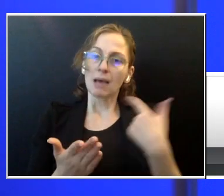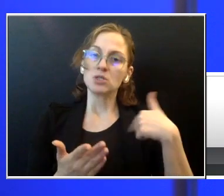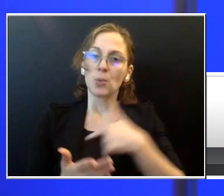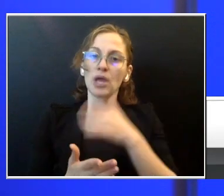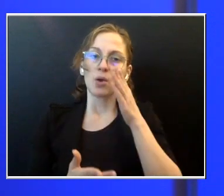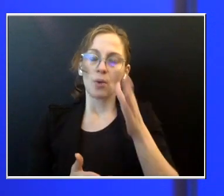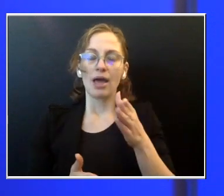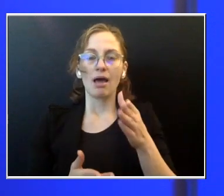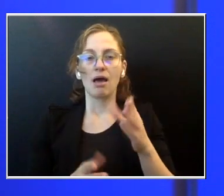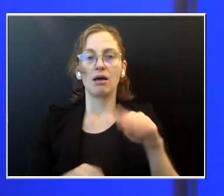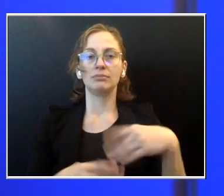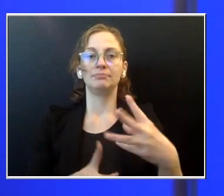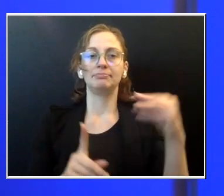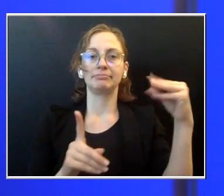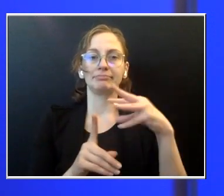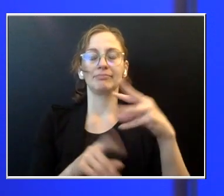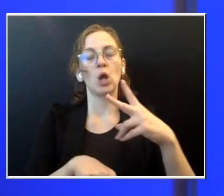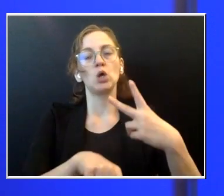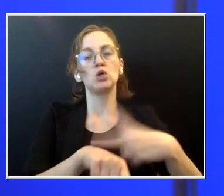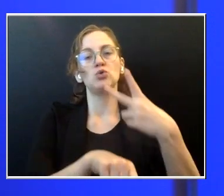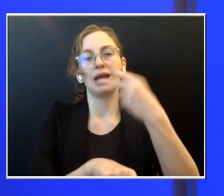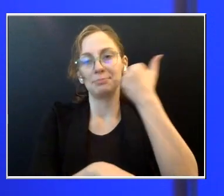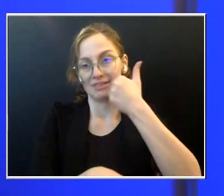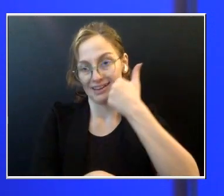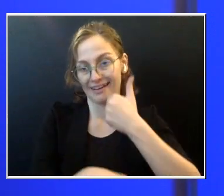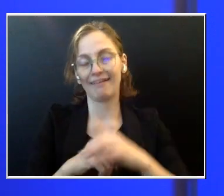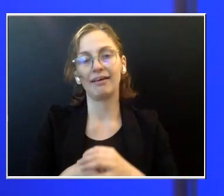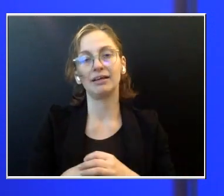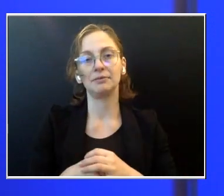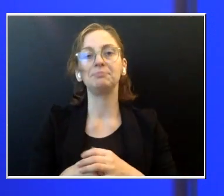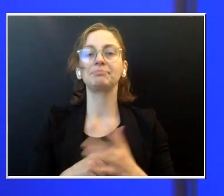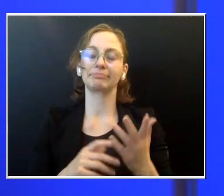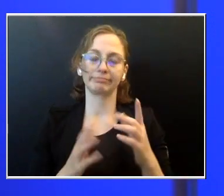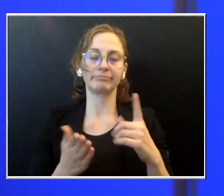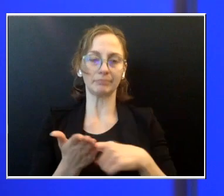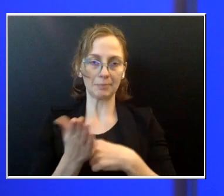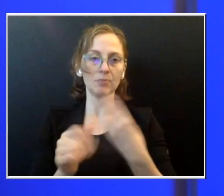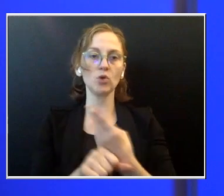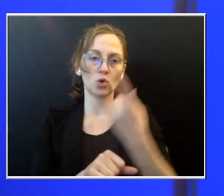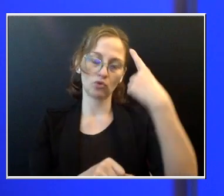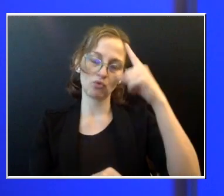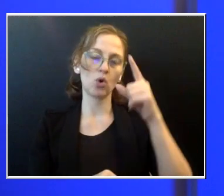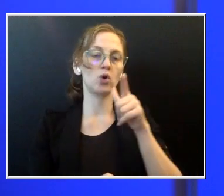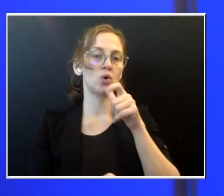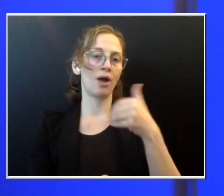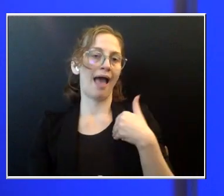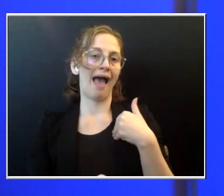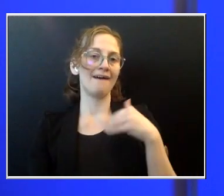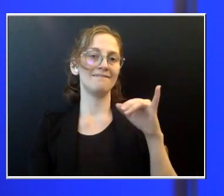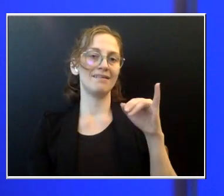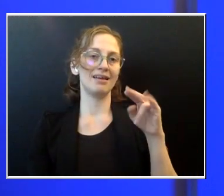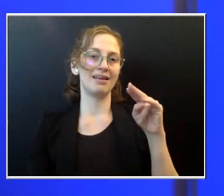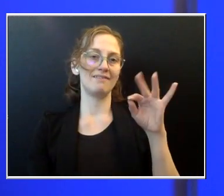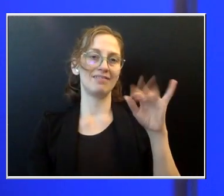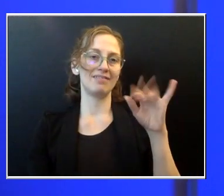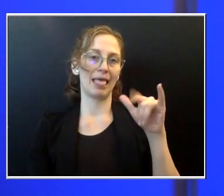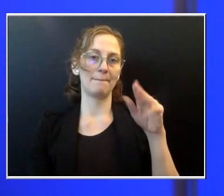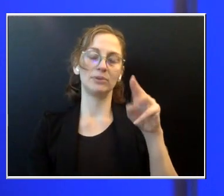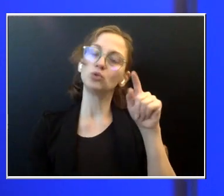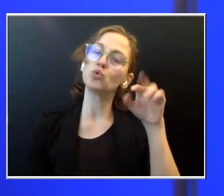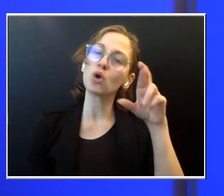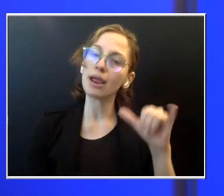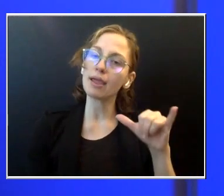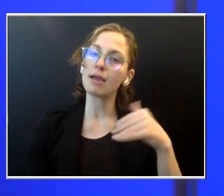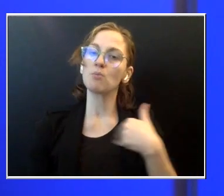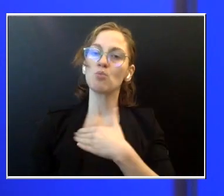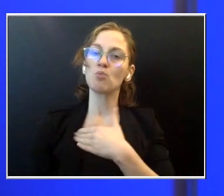with inflammatory breast cancer. It's still the standard of care for patients with something called small cell lung cancer. And then we often will